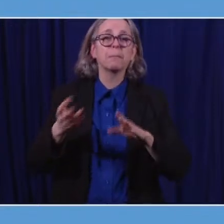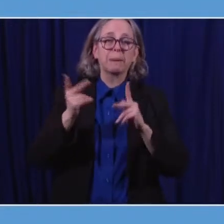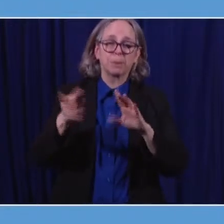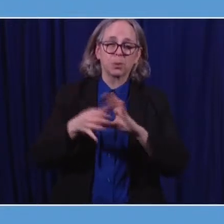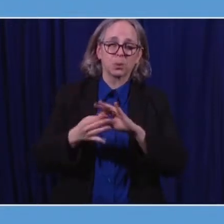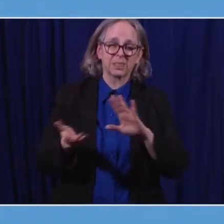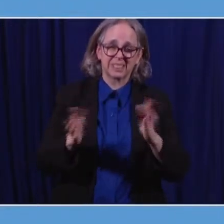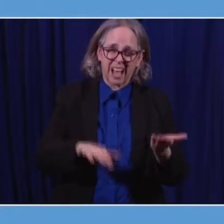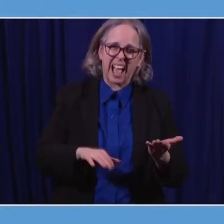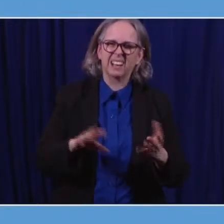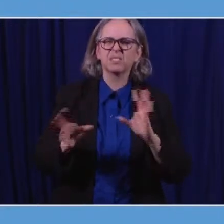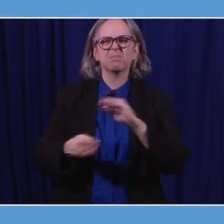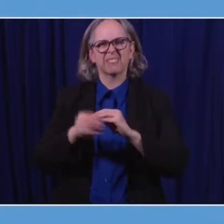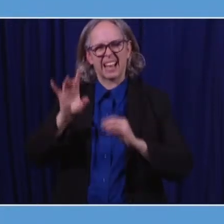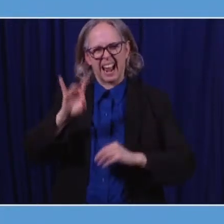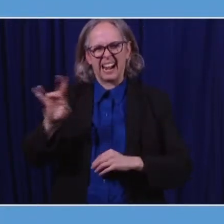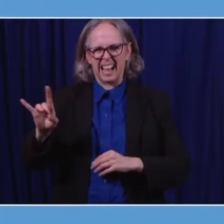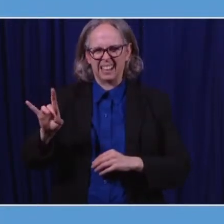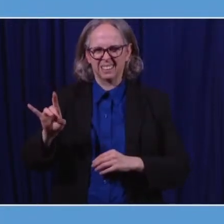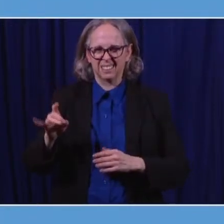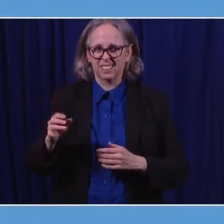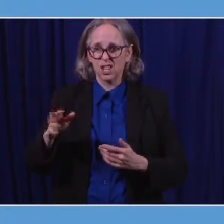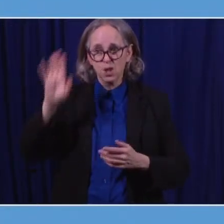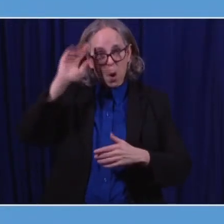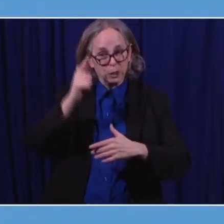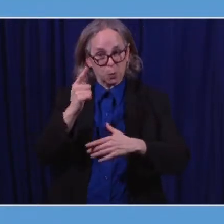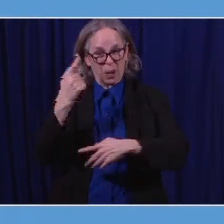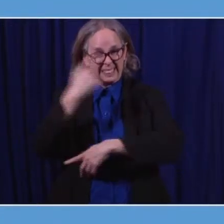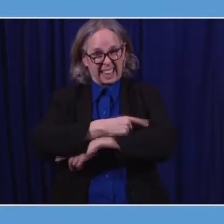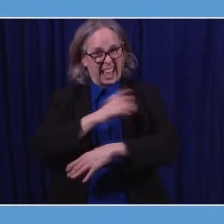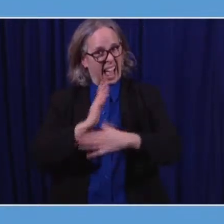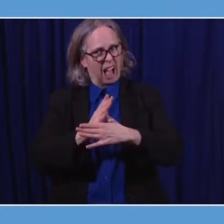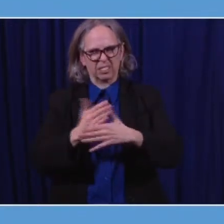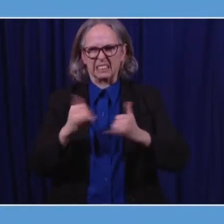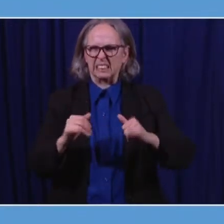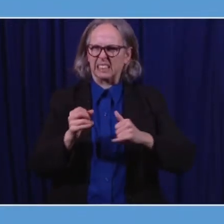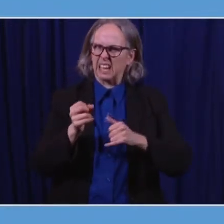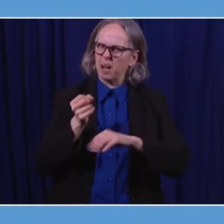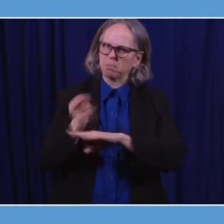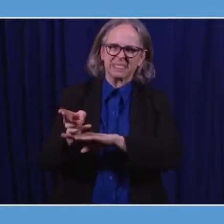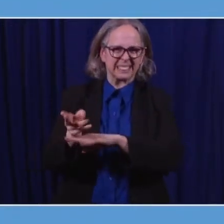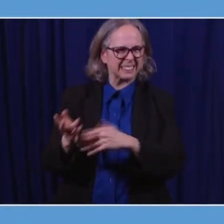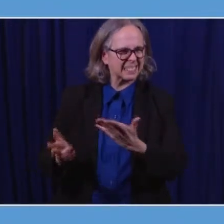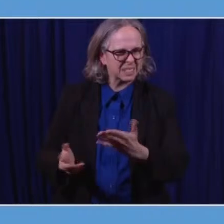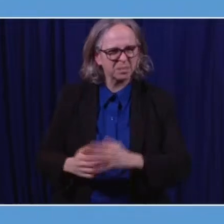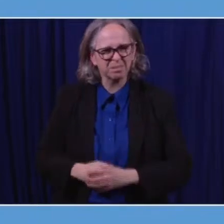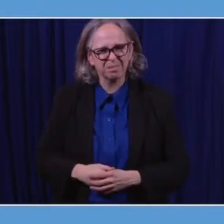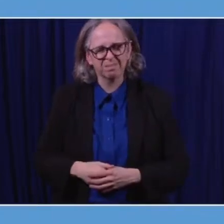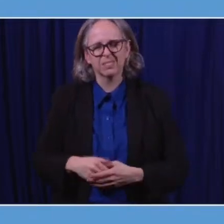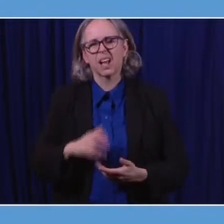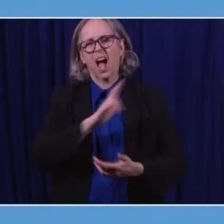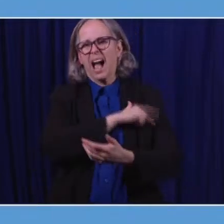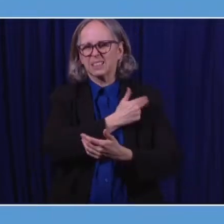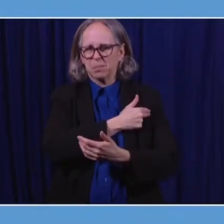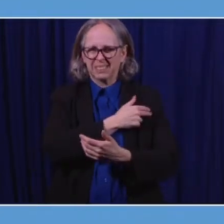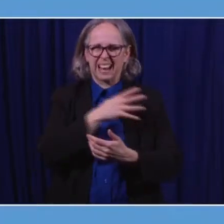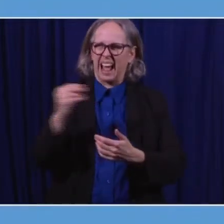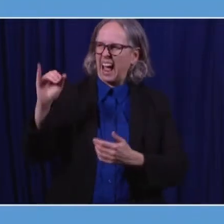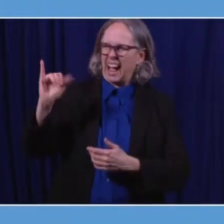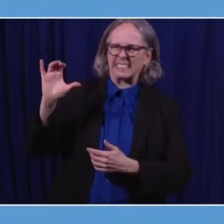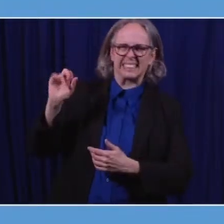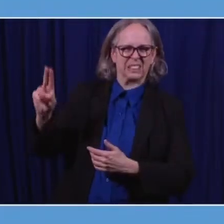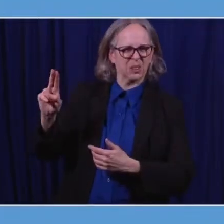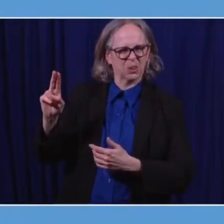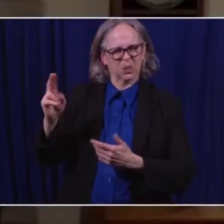88 above the 21-day average. Same way with hospitalizations and same way with ICU admissions. So